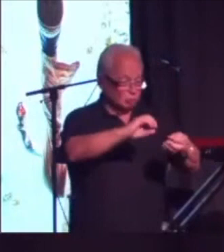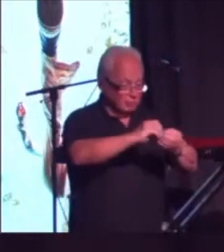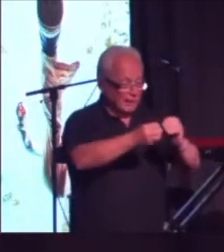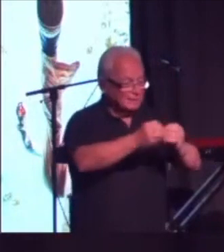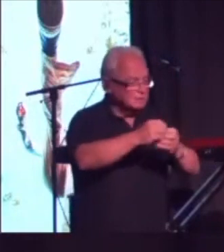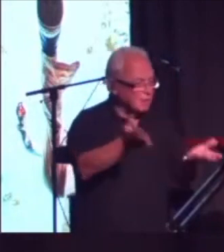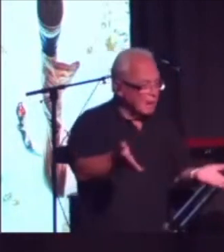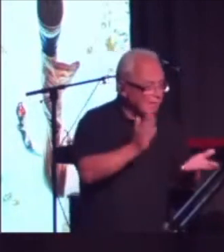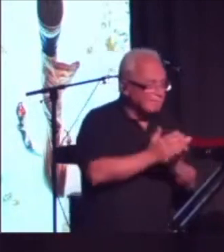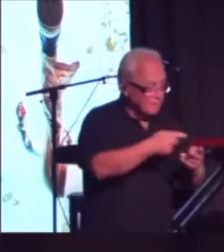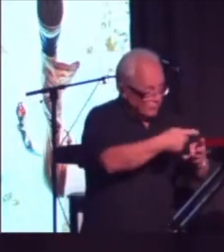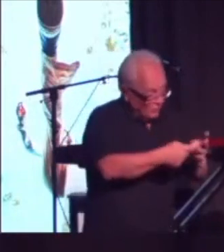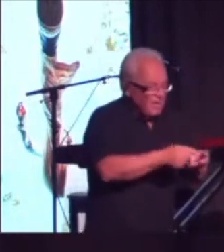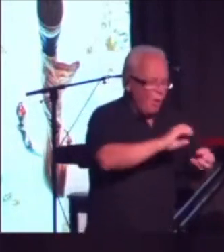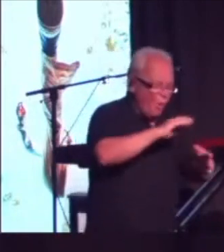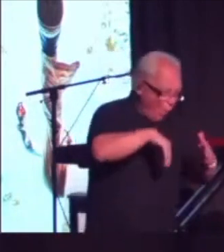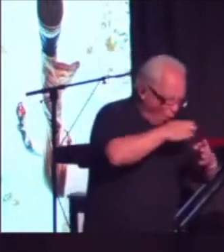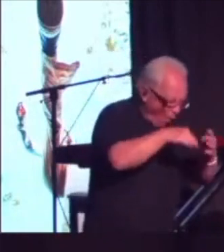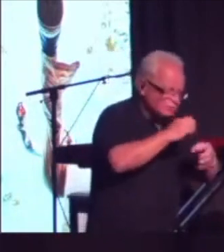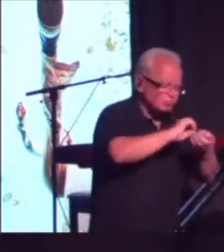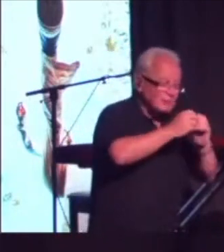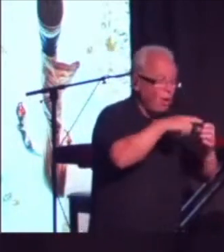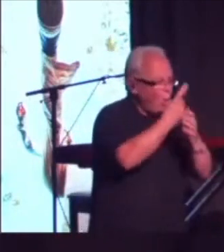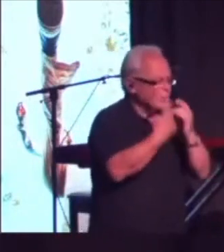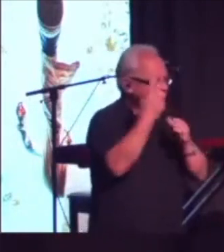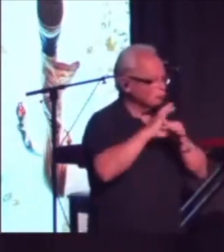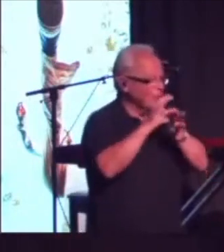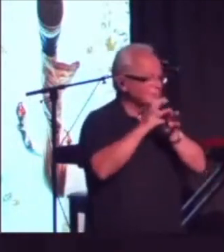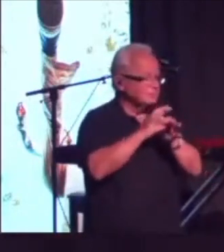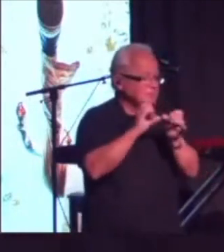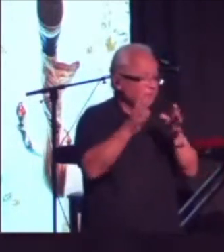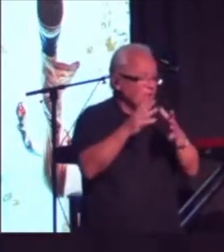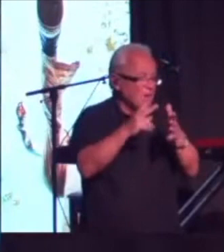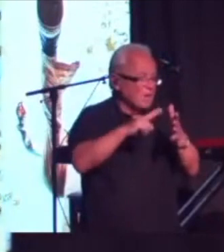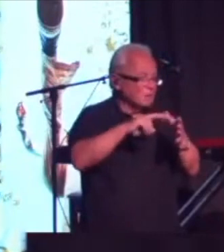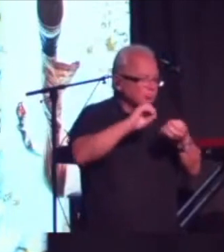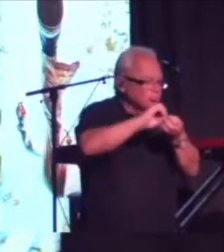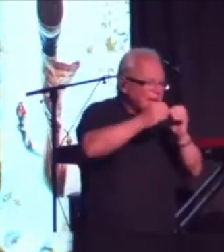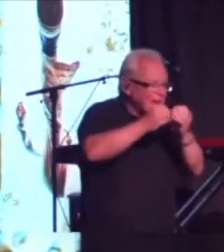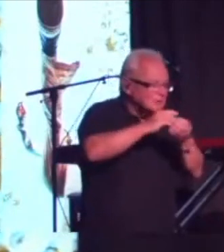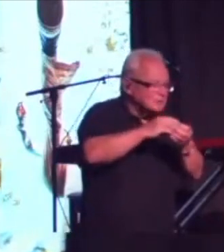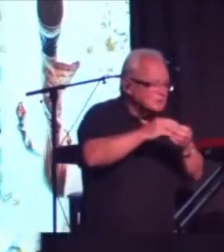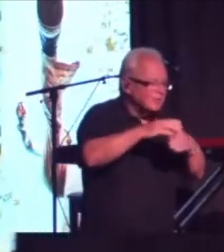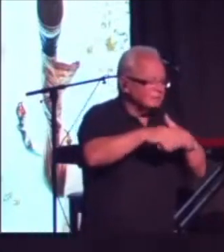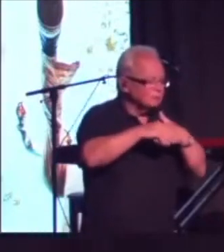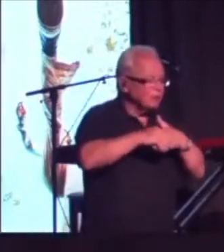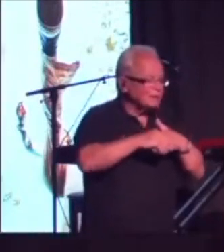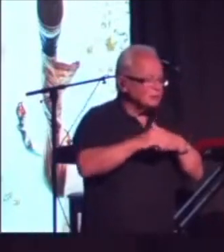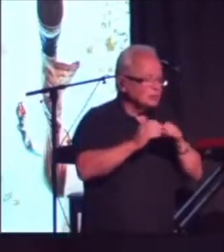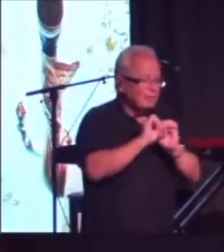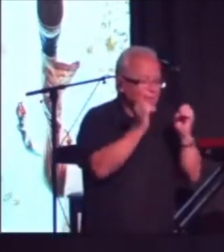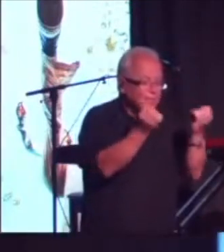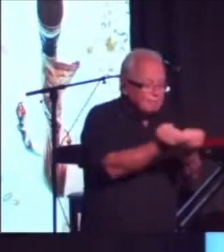created. The only relationship that never had a beginning, was never created, is friendship. Friendship